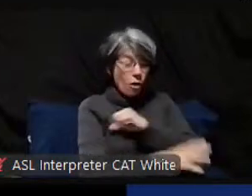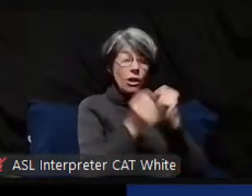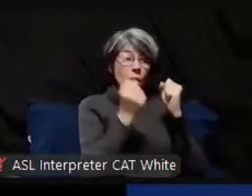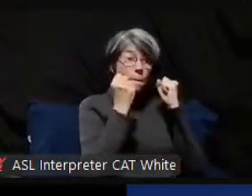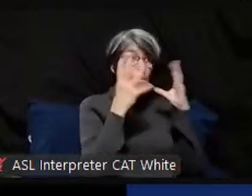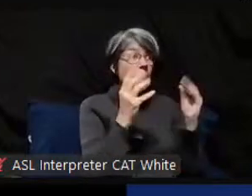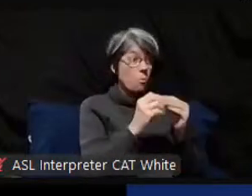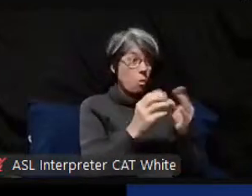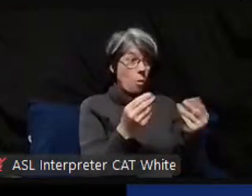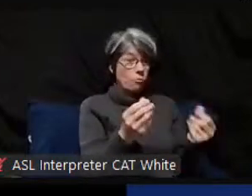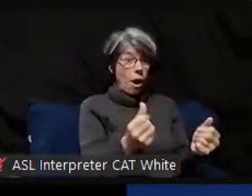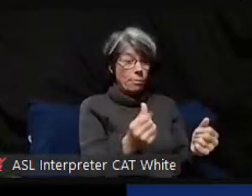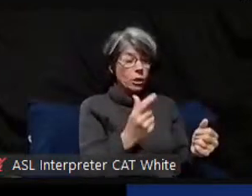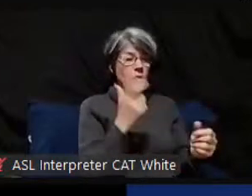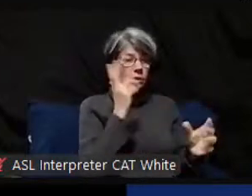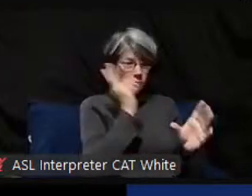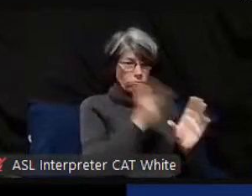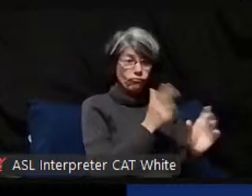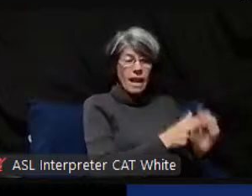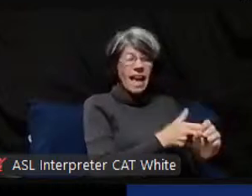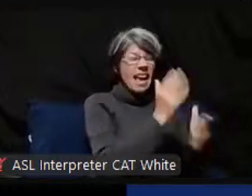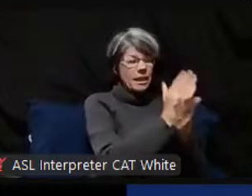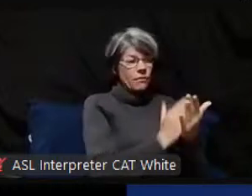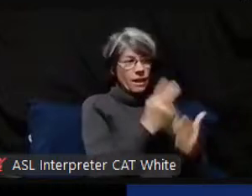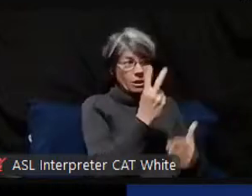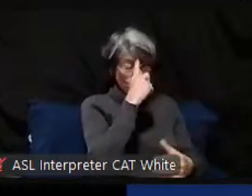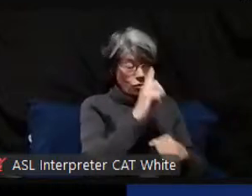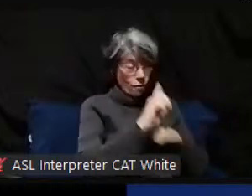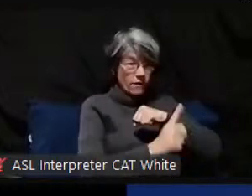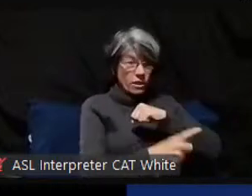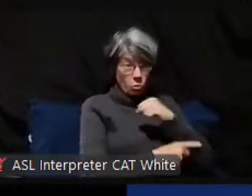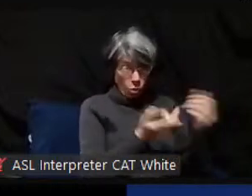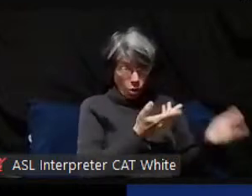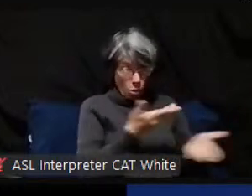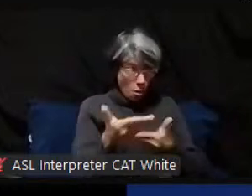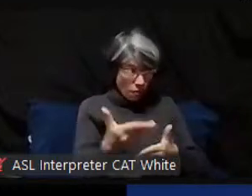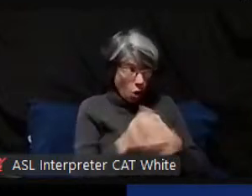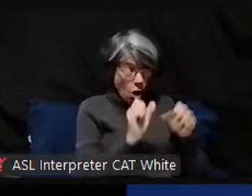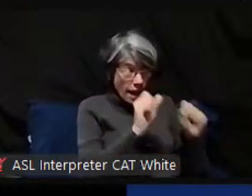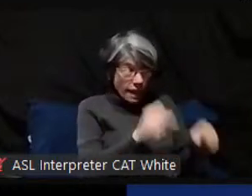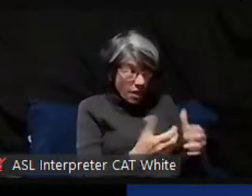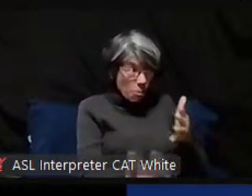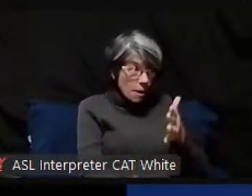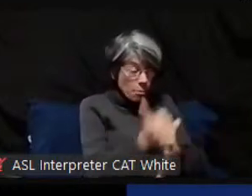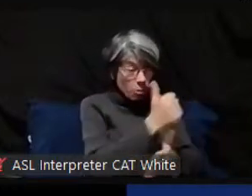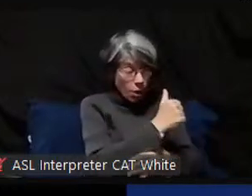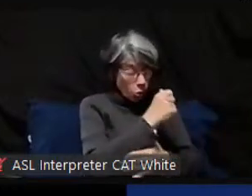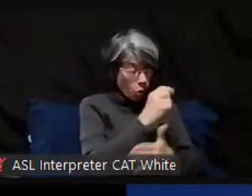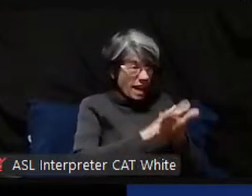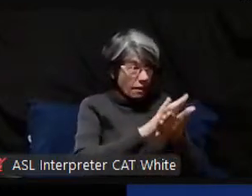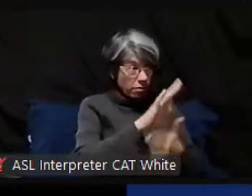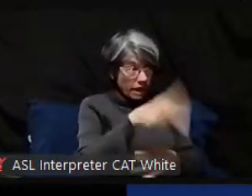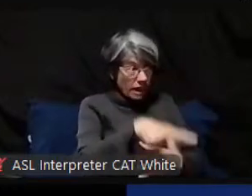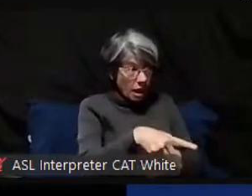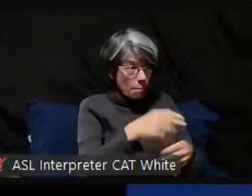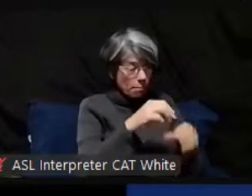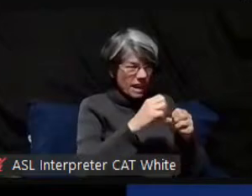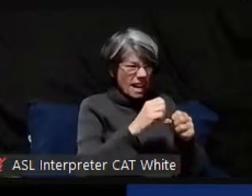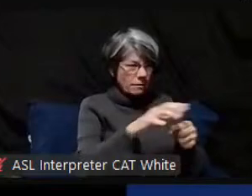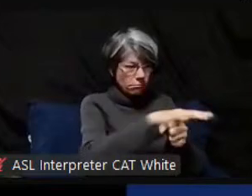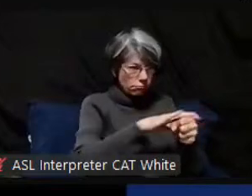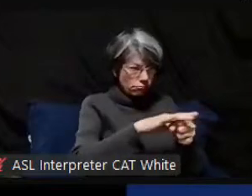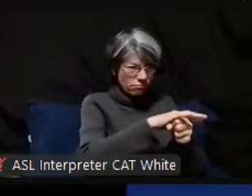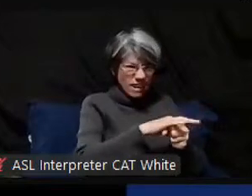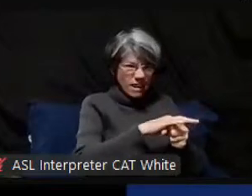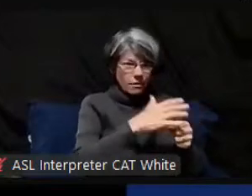more properties opting into phase 2 of debris removal, can there be priority cleanup efforts in neighborhoods